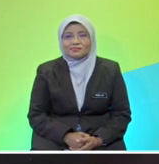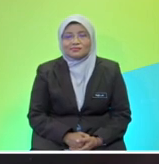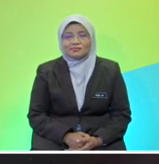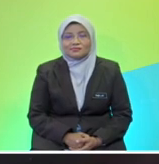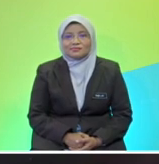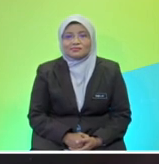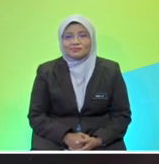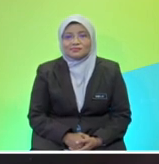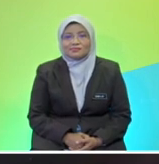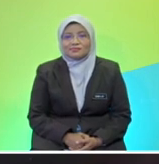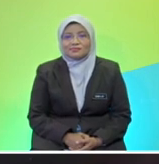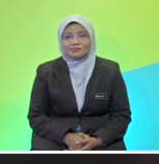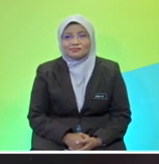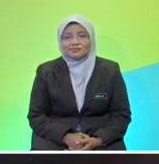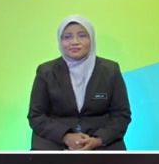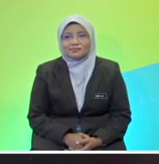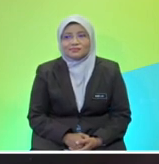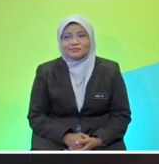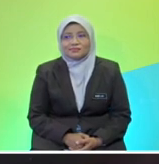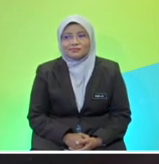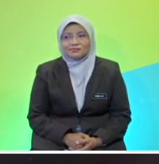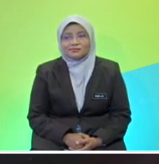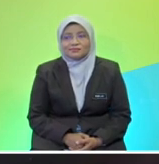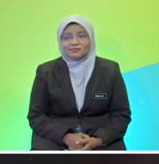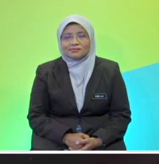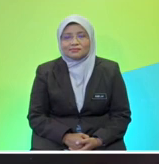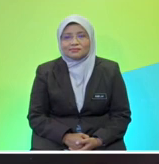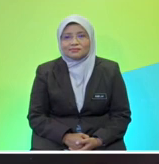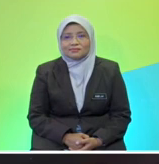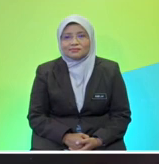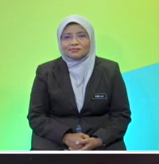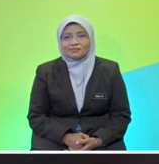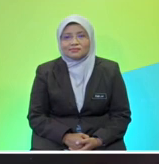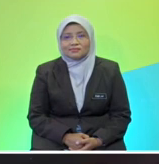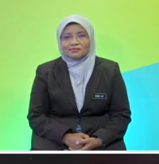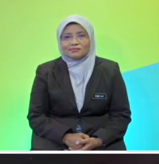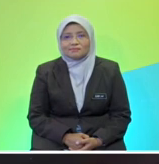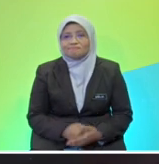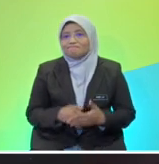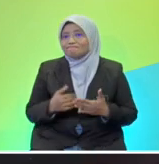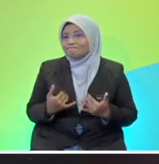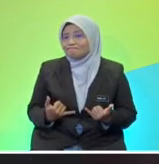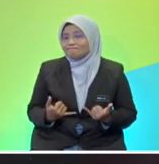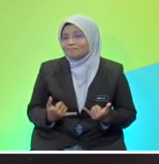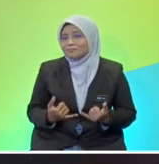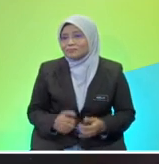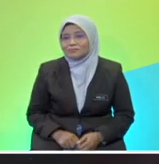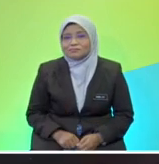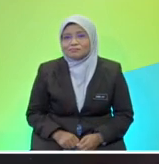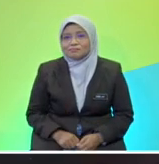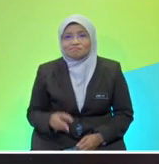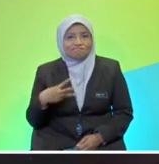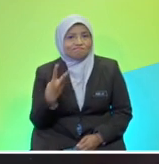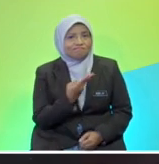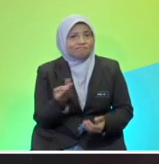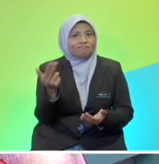bear. Okay. Let's put this one here. Okay. Now, can we just repeat what we